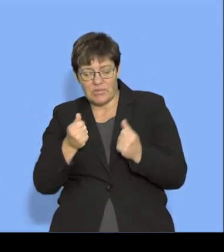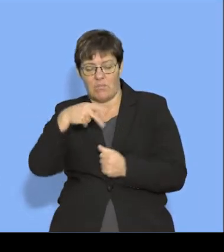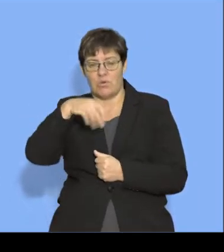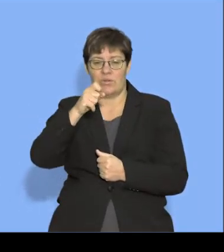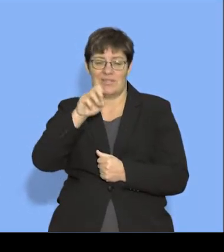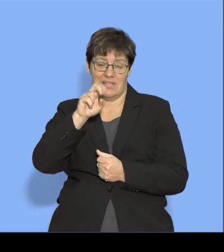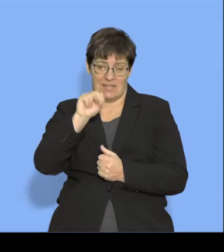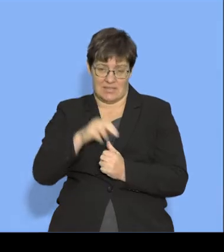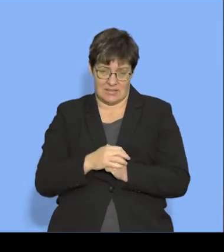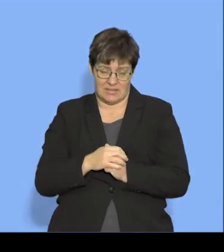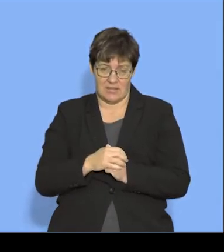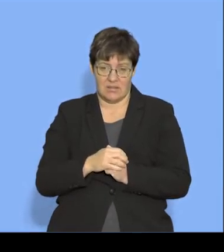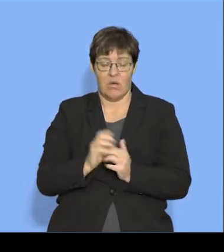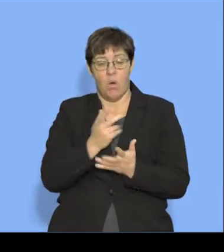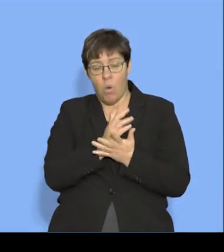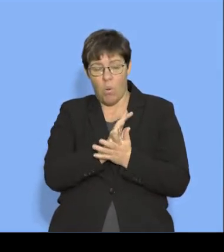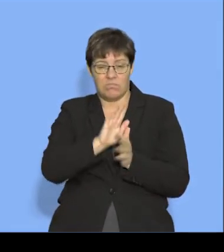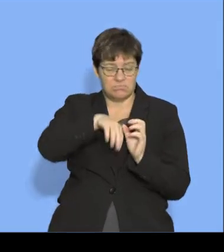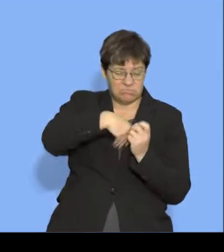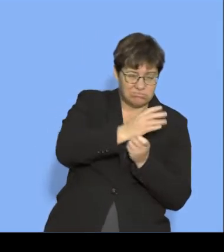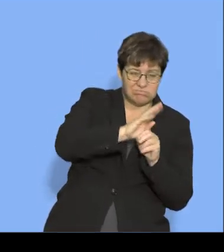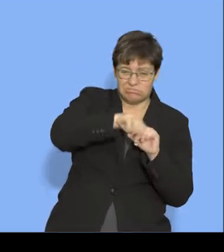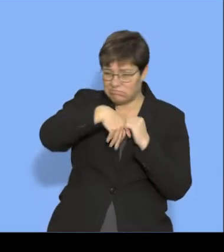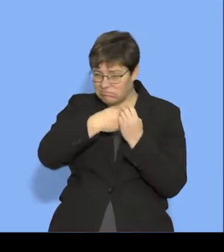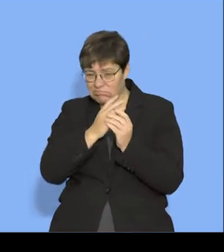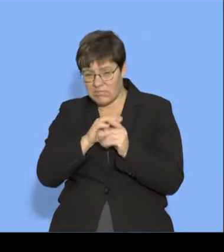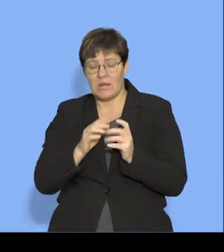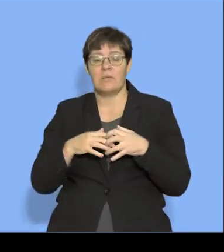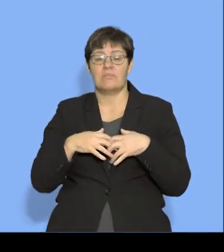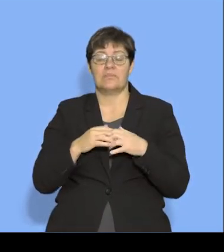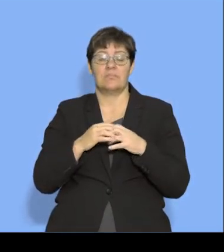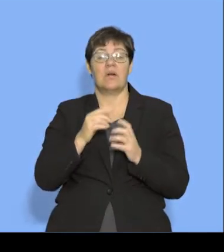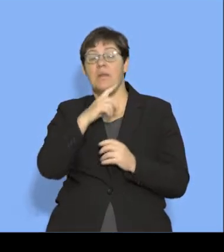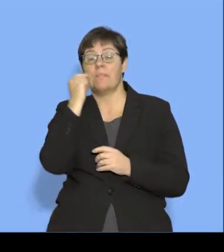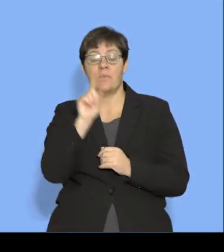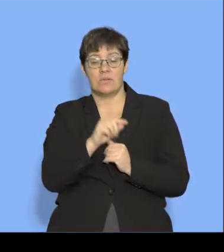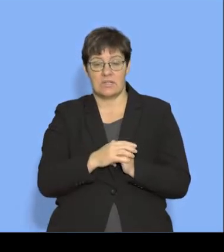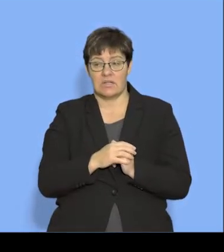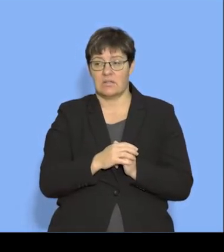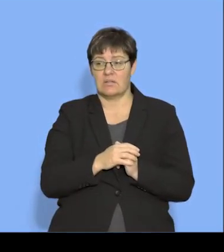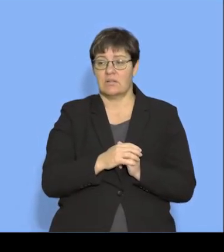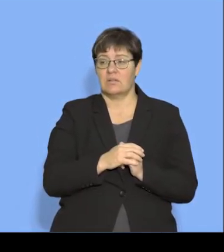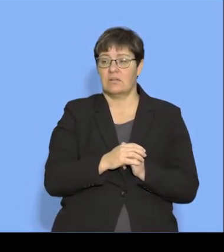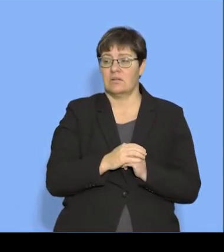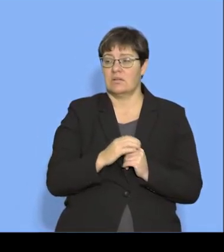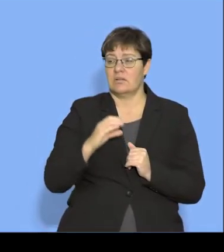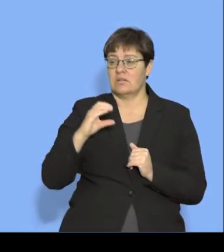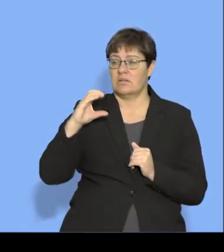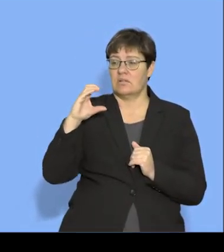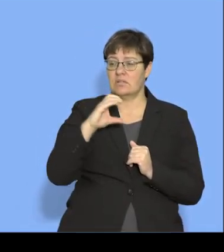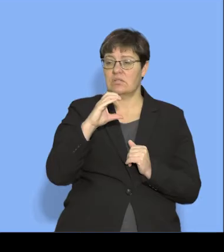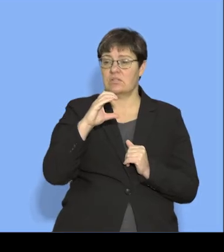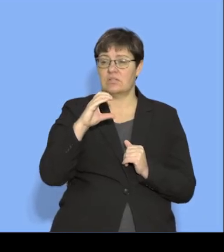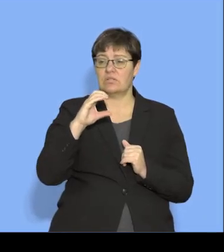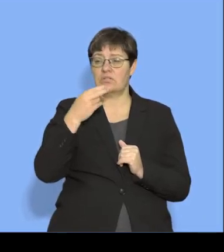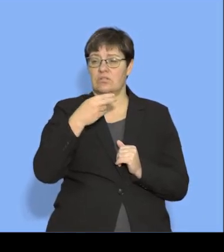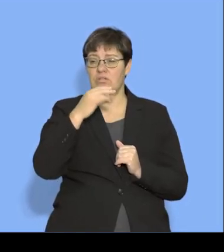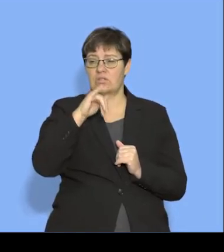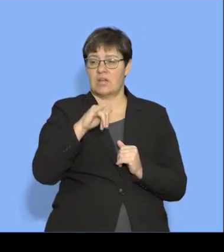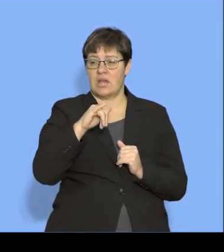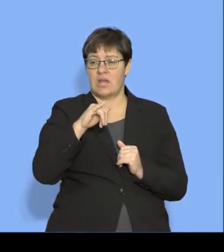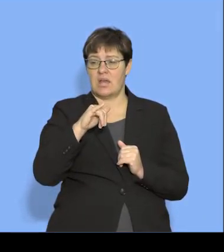digestion. All of that is mixed with the digastric juices to form what we refer to as chyme, and that chyme then